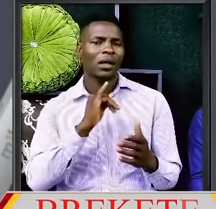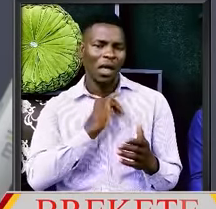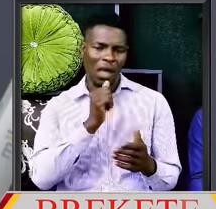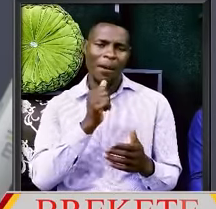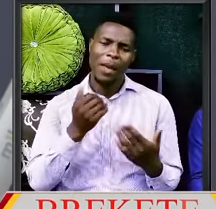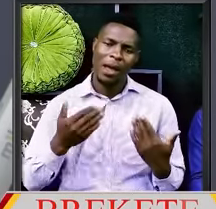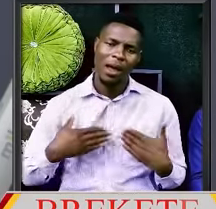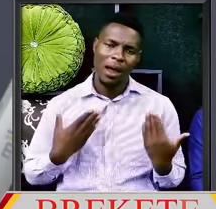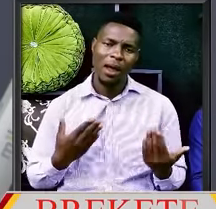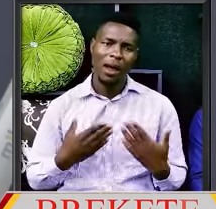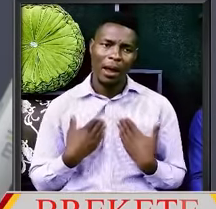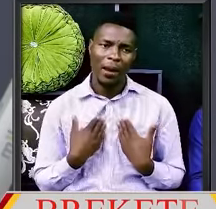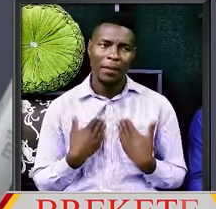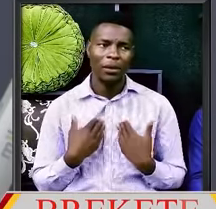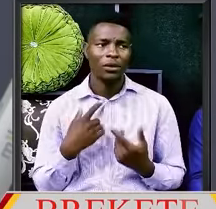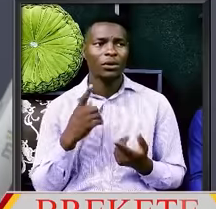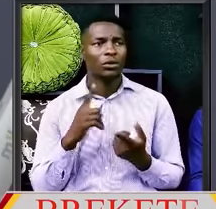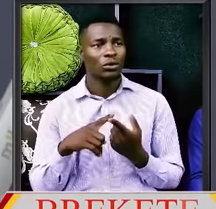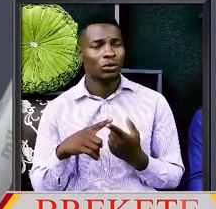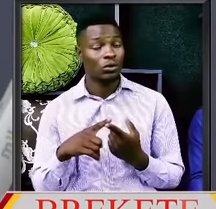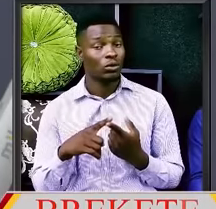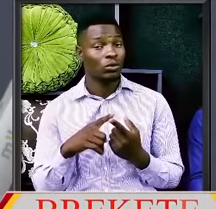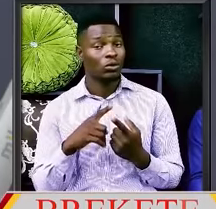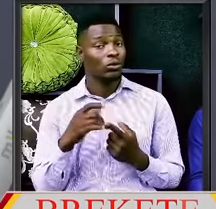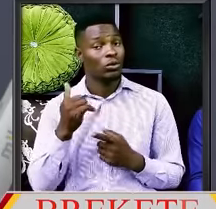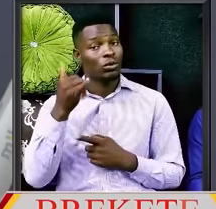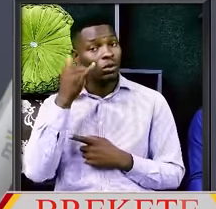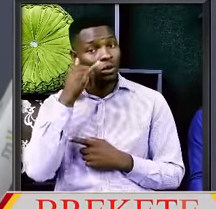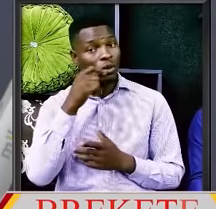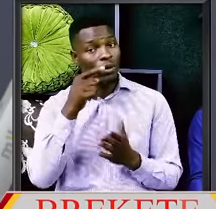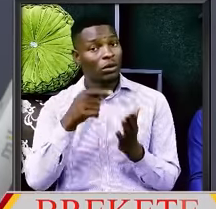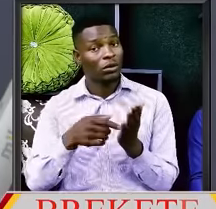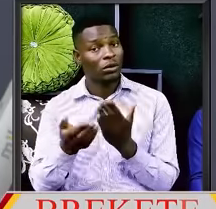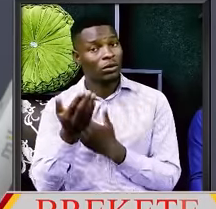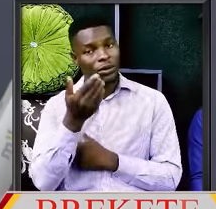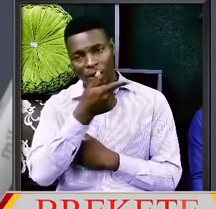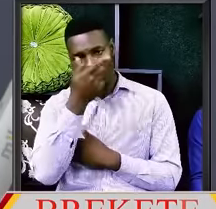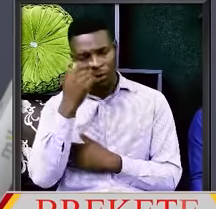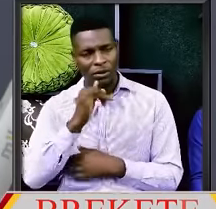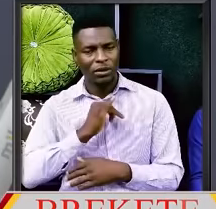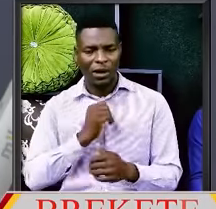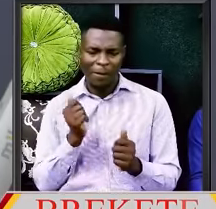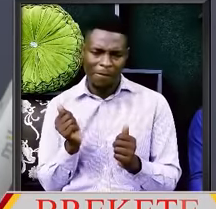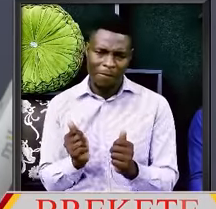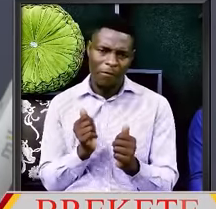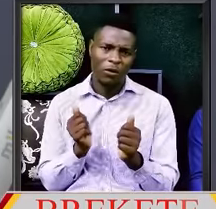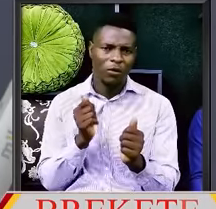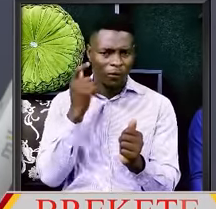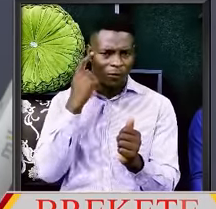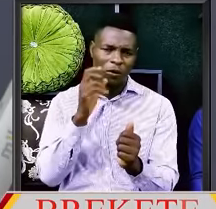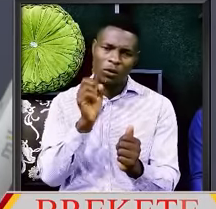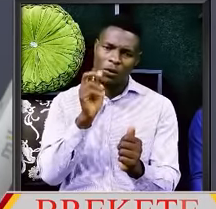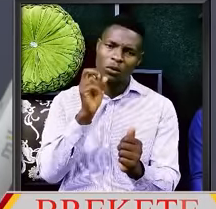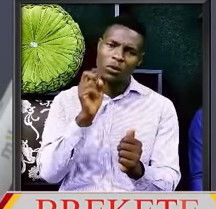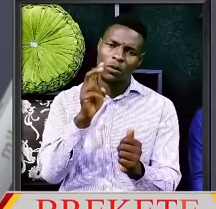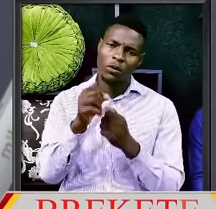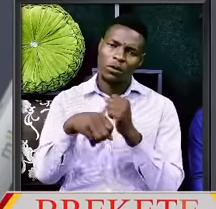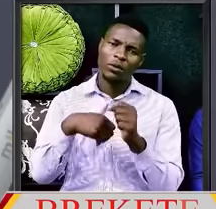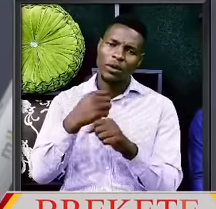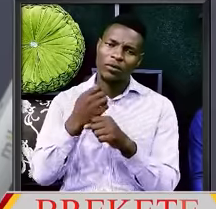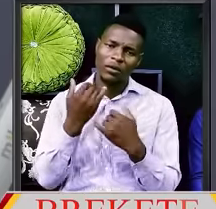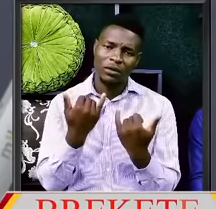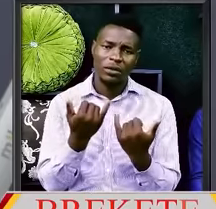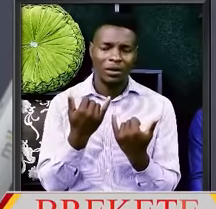very happy to free call this morning. Because I don't follow you from 12 years now. Hey,